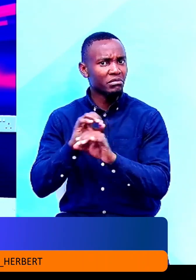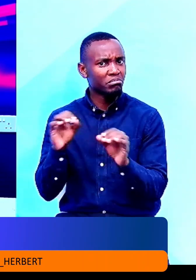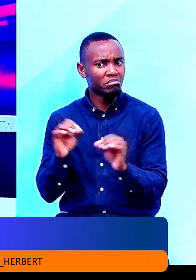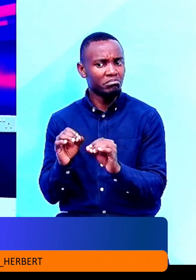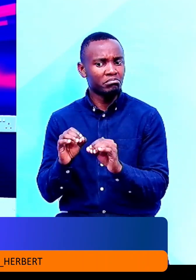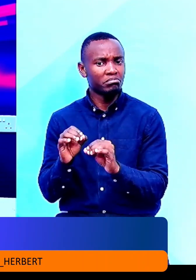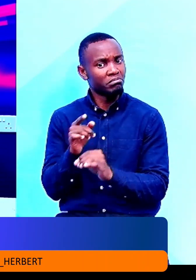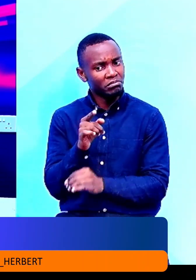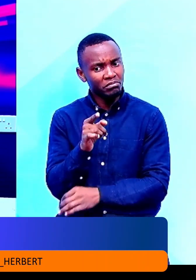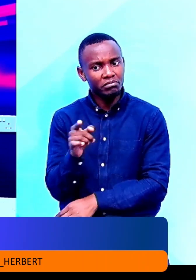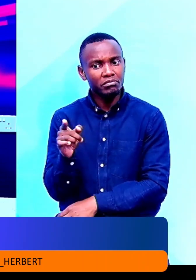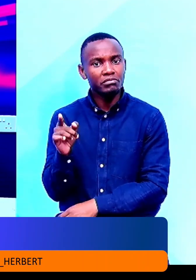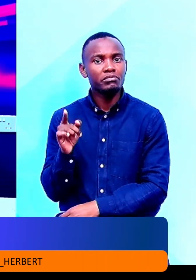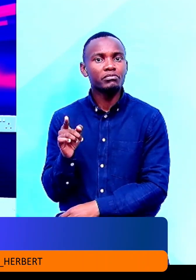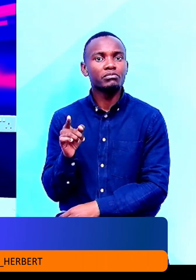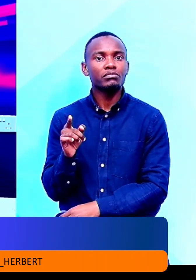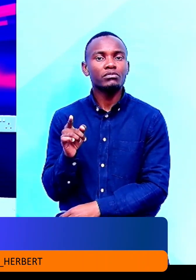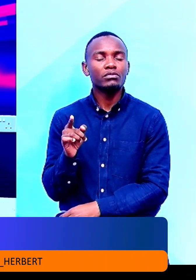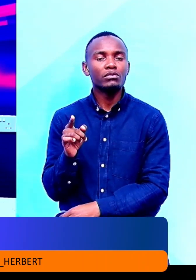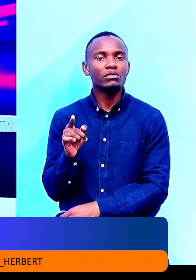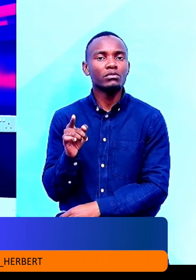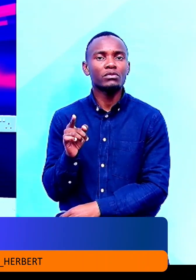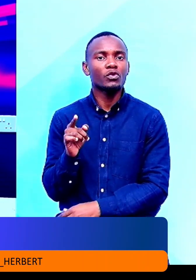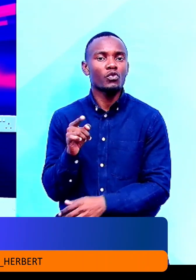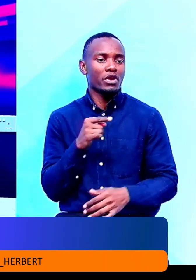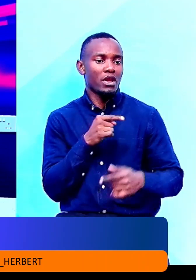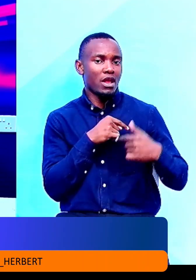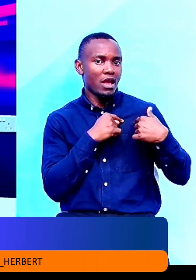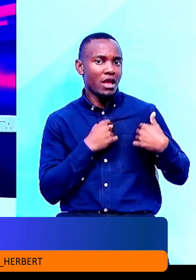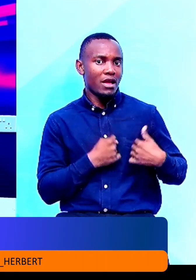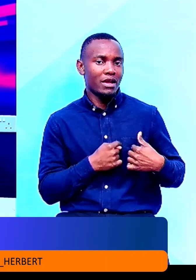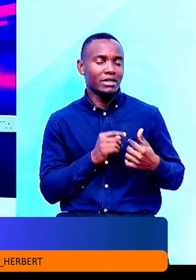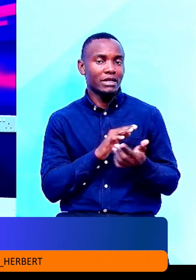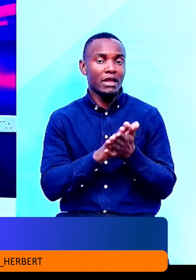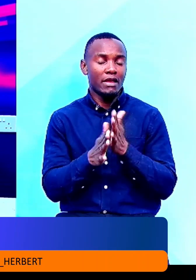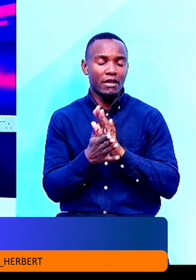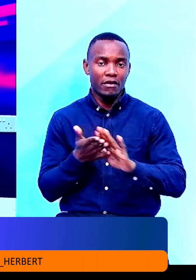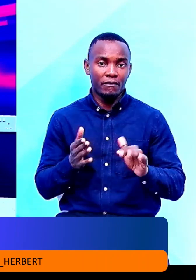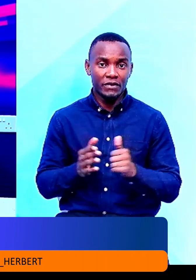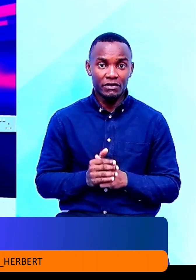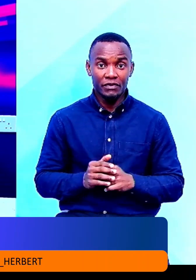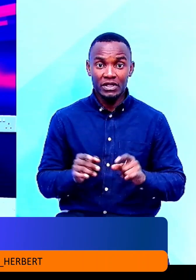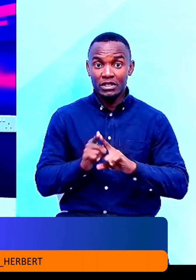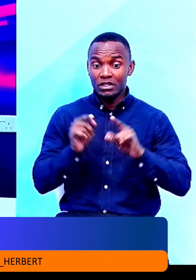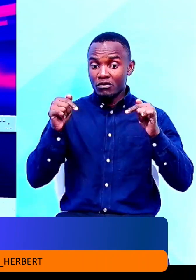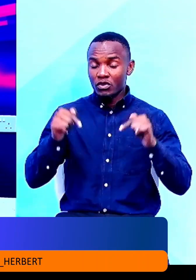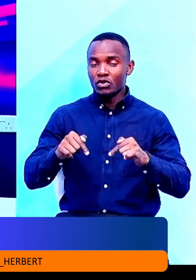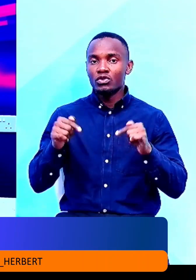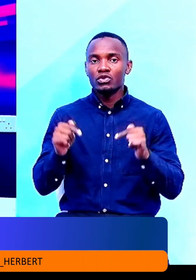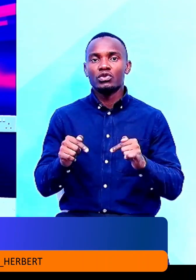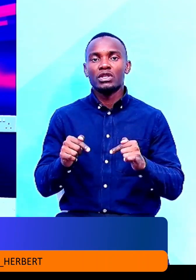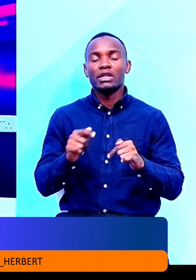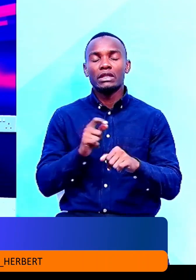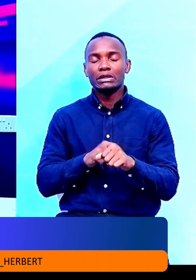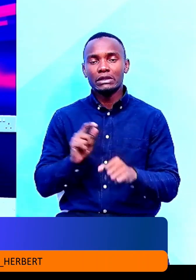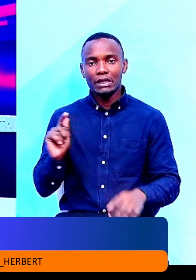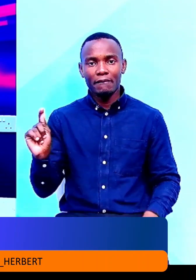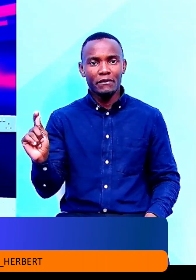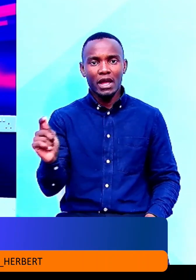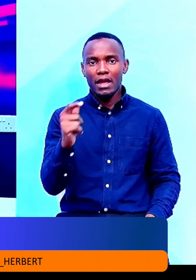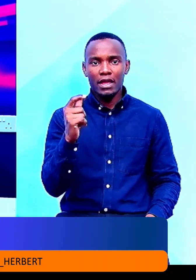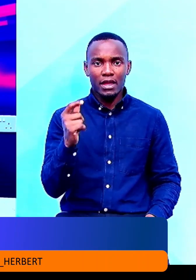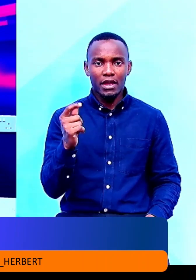are hollow. And today, as Kenya teeters on the brink